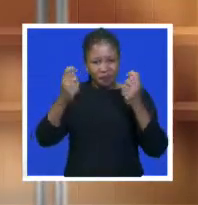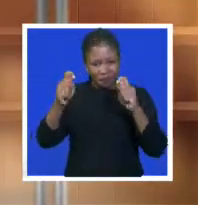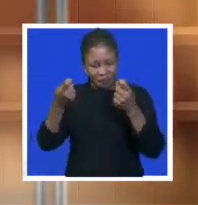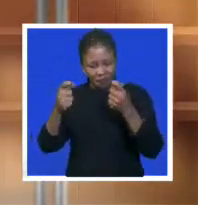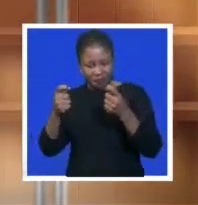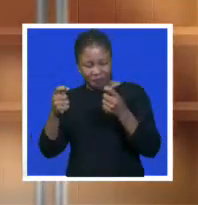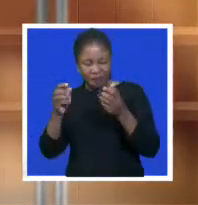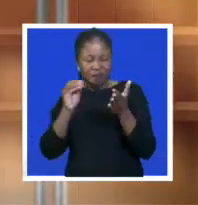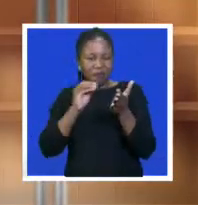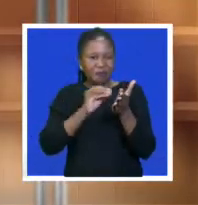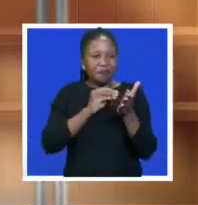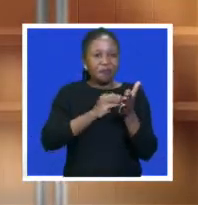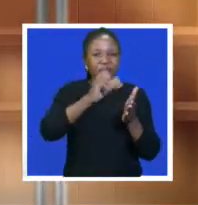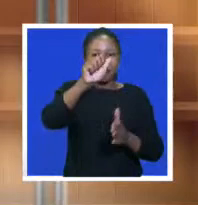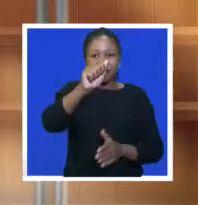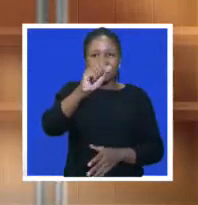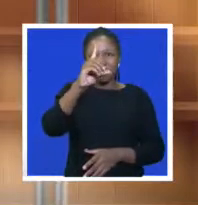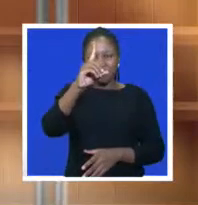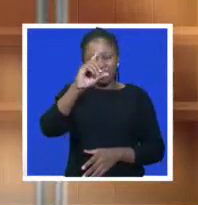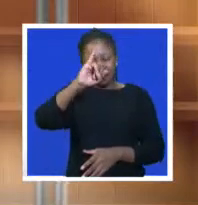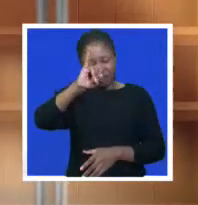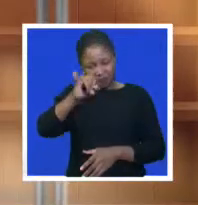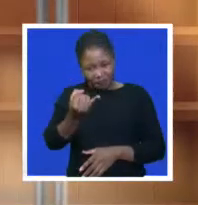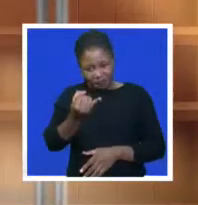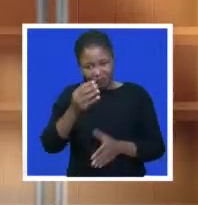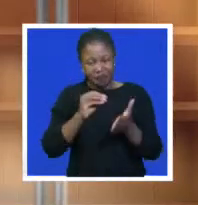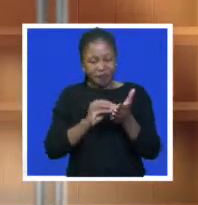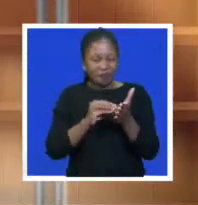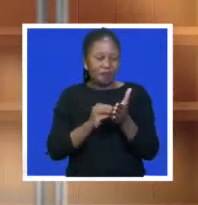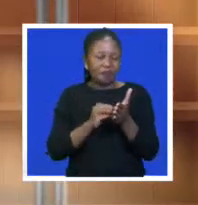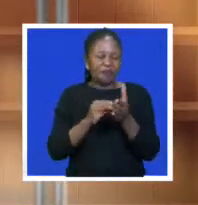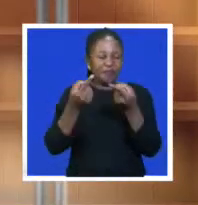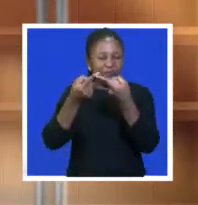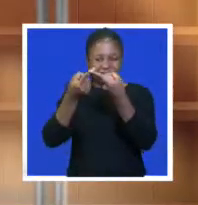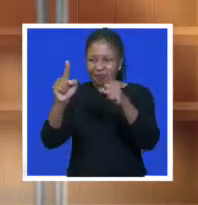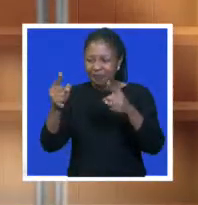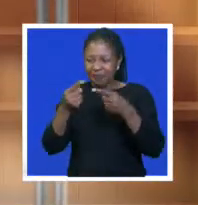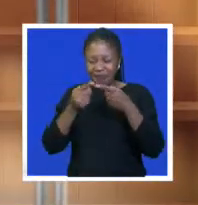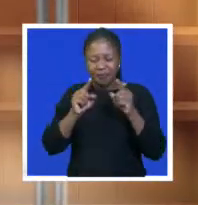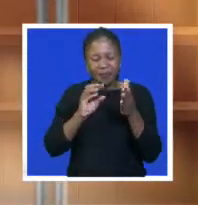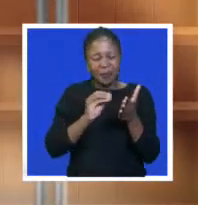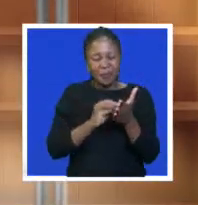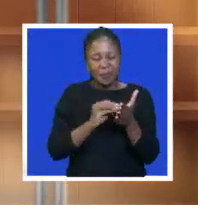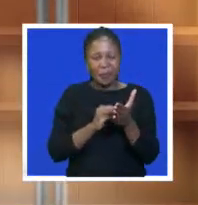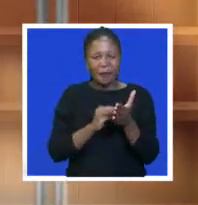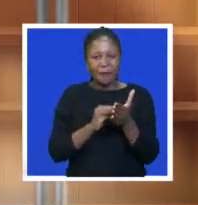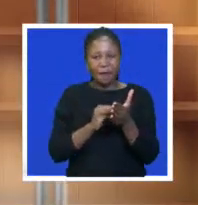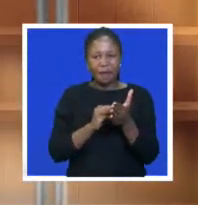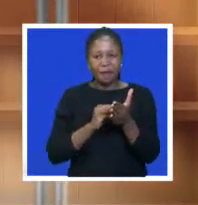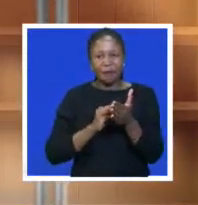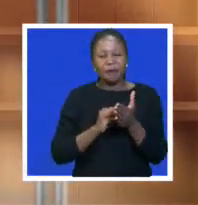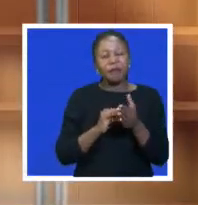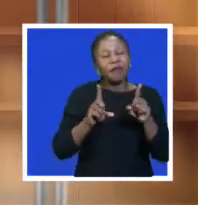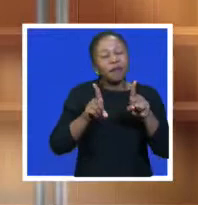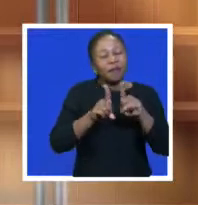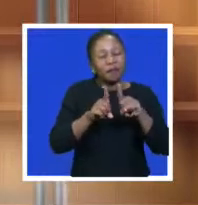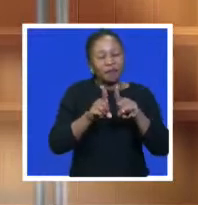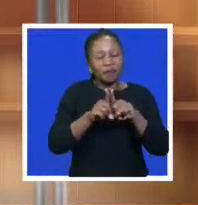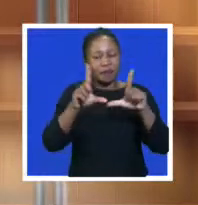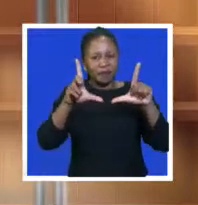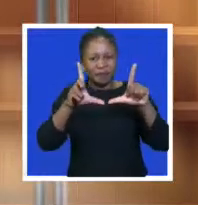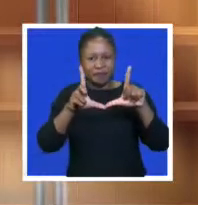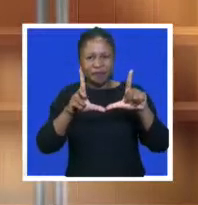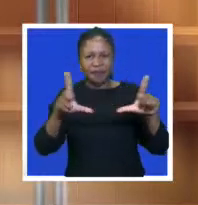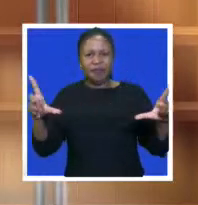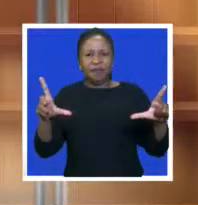phrases. It's a verb phrase, it's an adverb phrase. We are also talking about figurative language, my dear learner. Figurative language, we mean